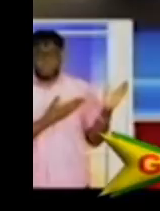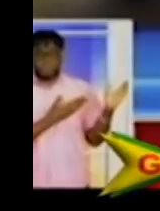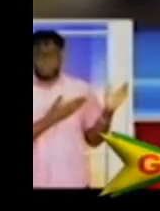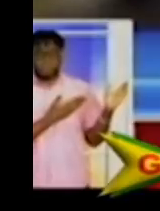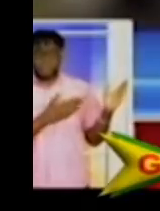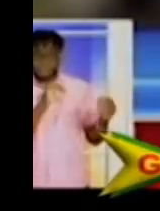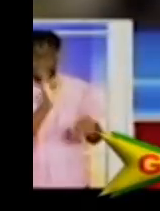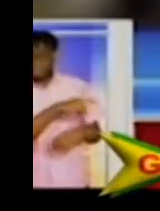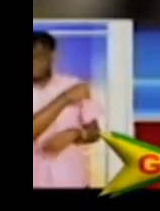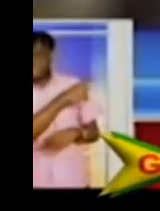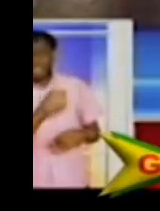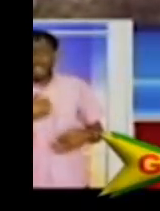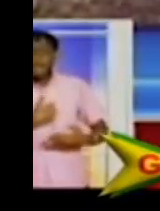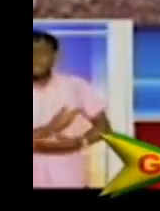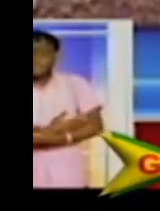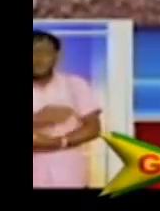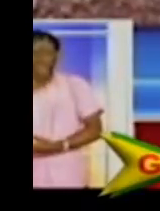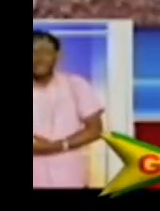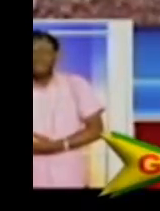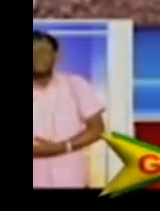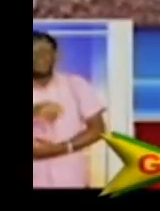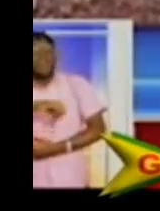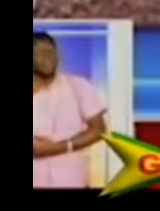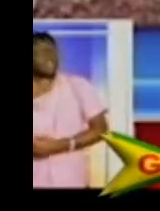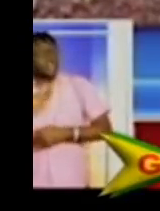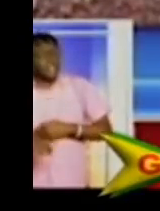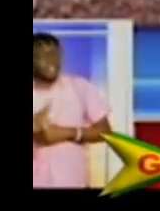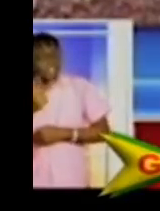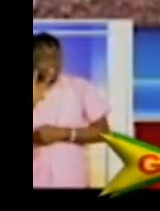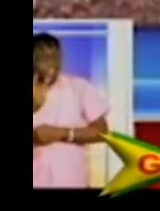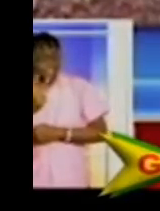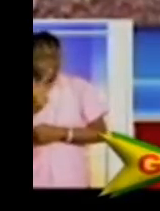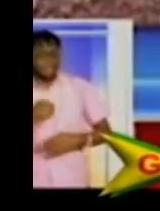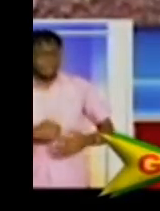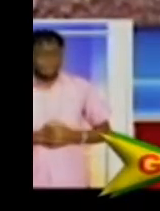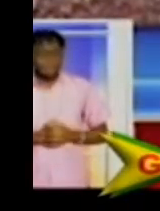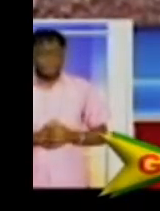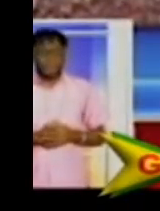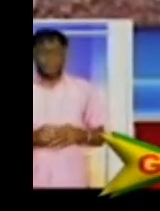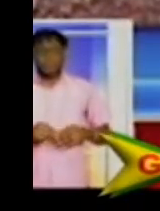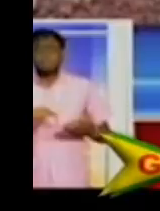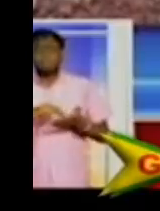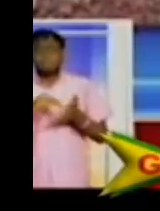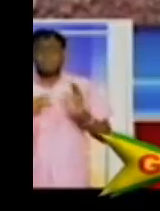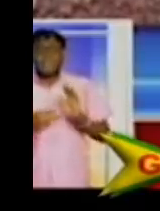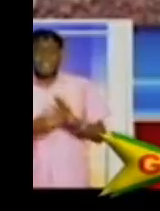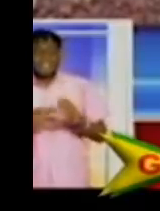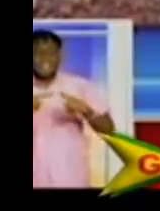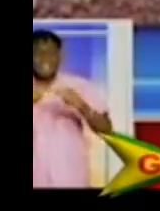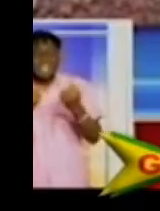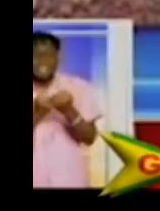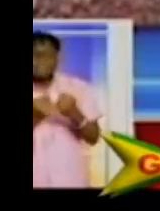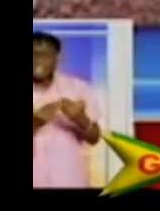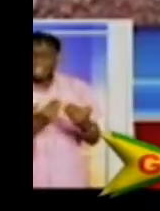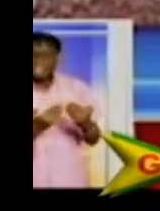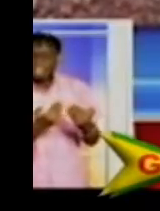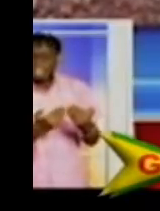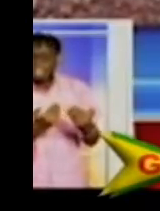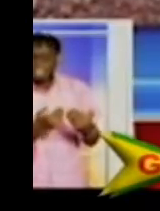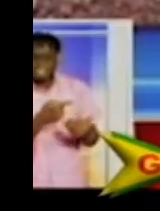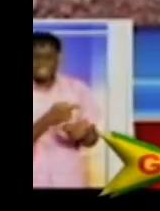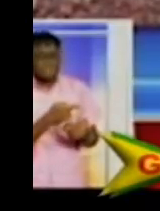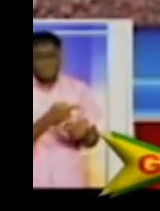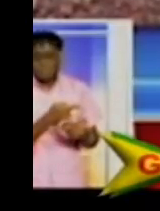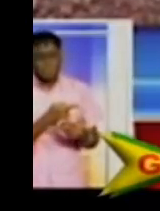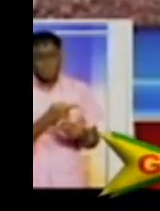the West Indies will have it easy. Well, Joe Root is a good player. You know, a great player, actually. You know, I've been doing